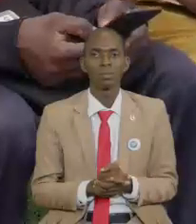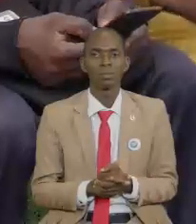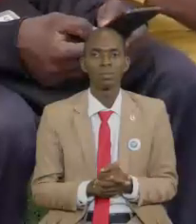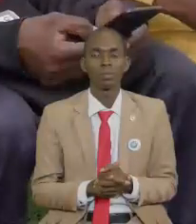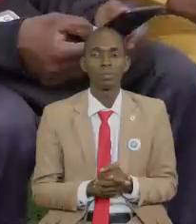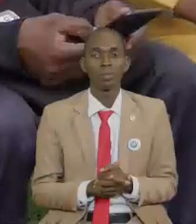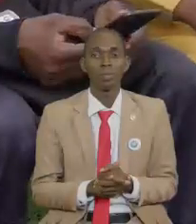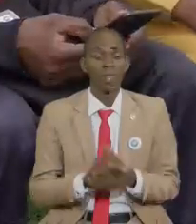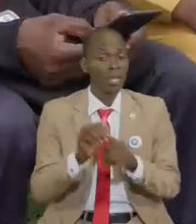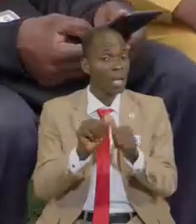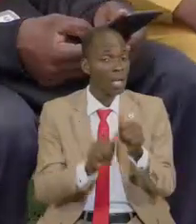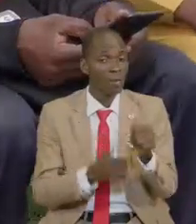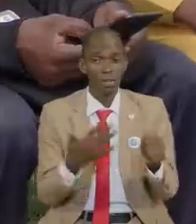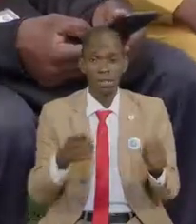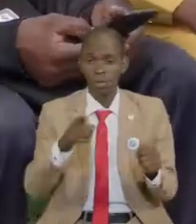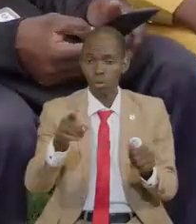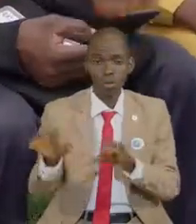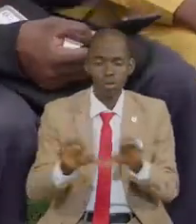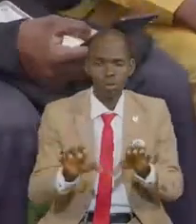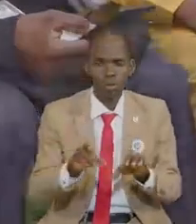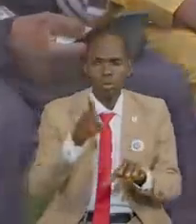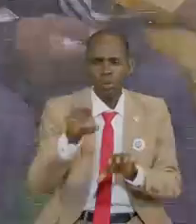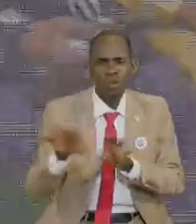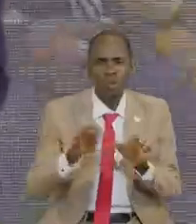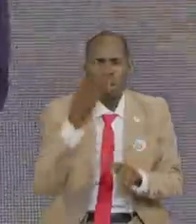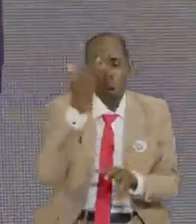Everything you do you do it because of Jesus?